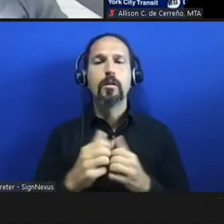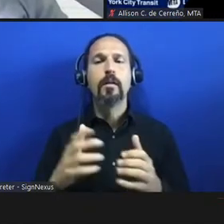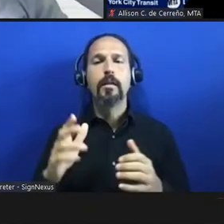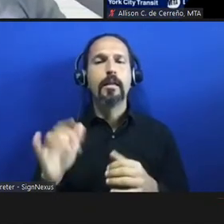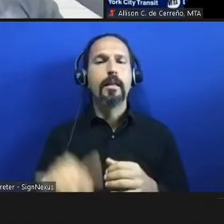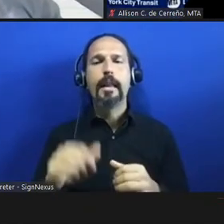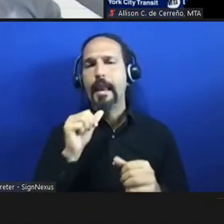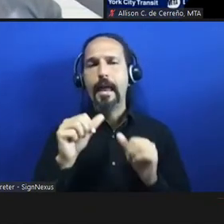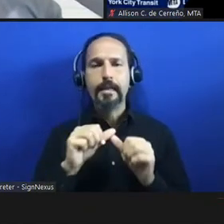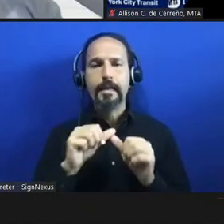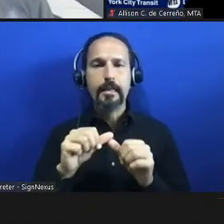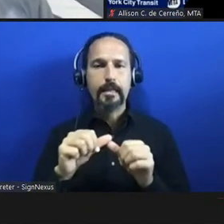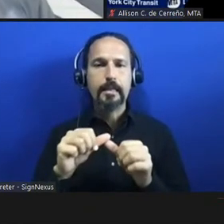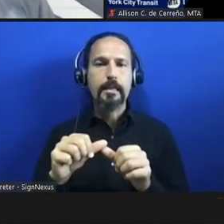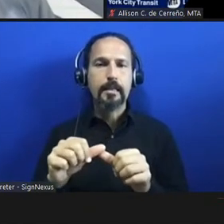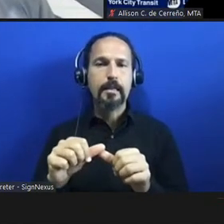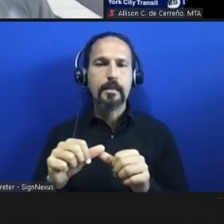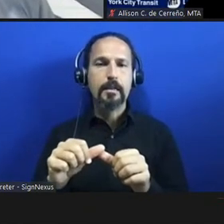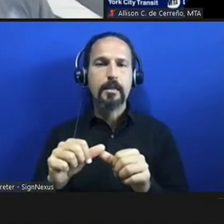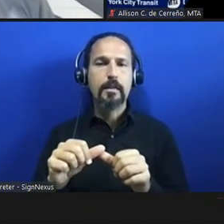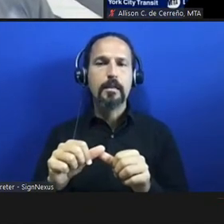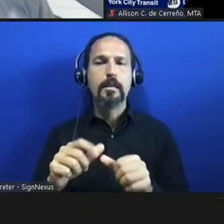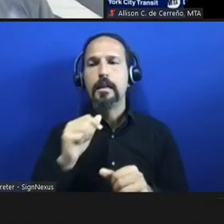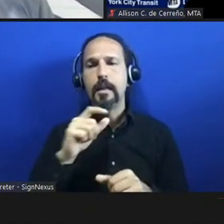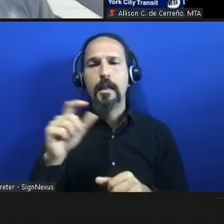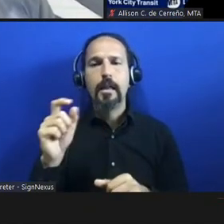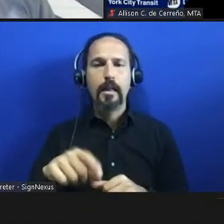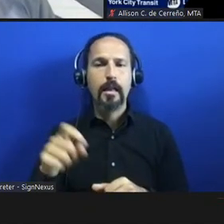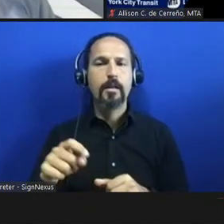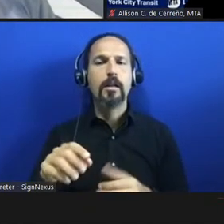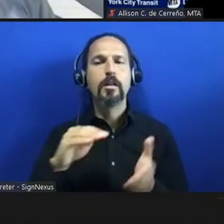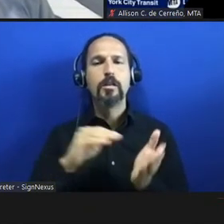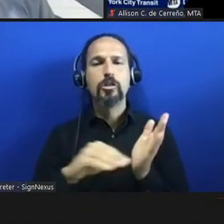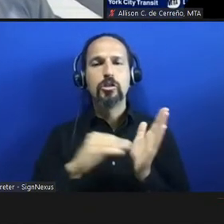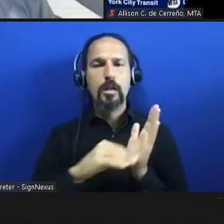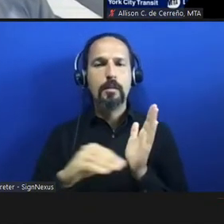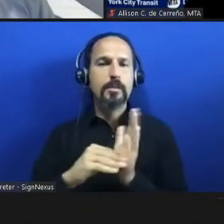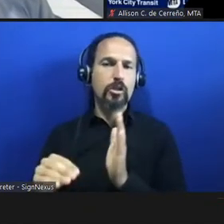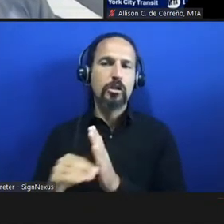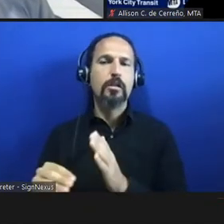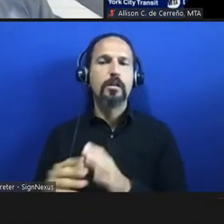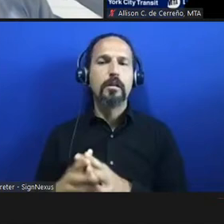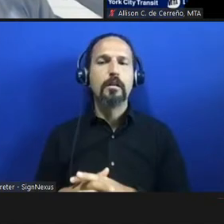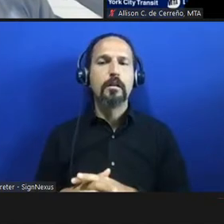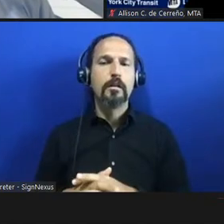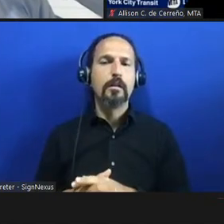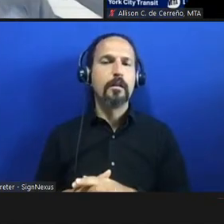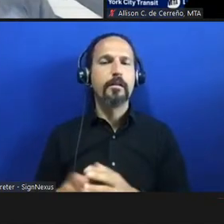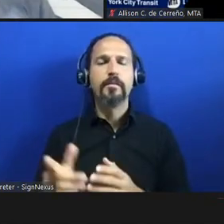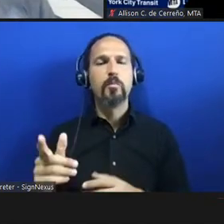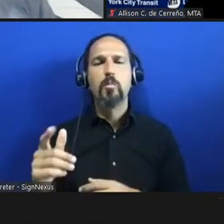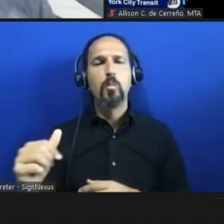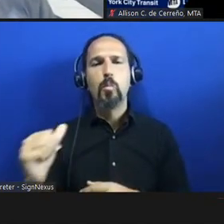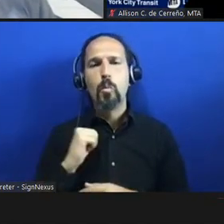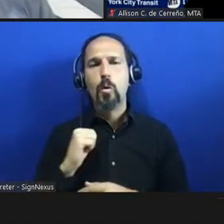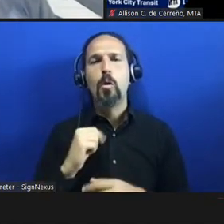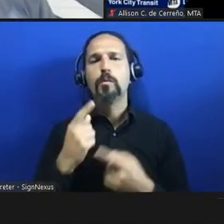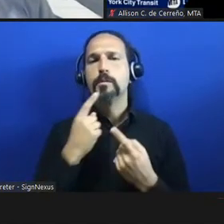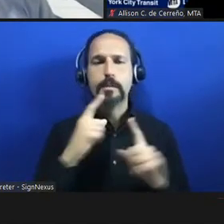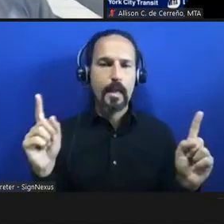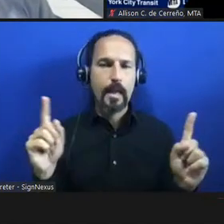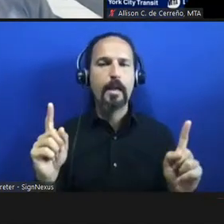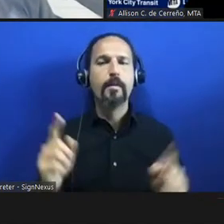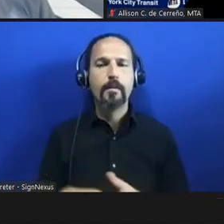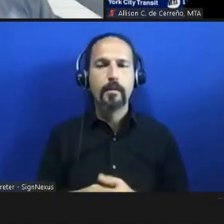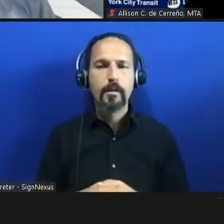inconsistent un unnecessary exemptions is simply counterproductive we